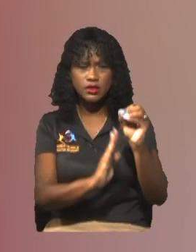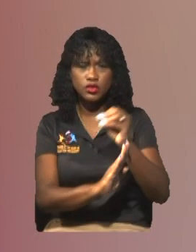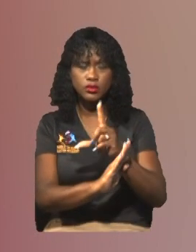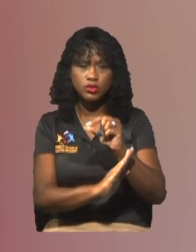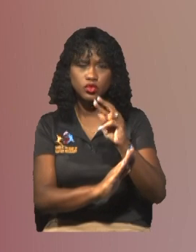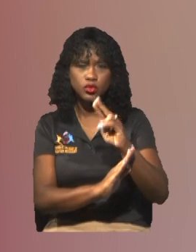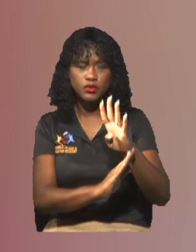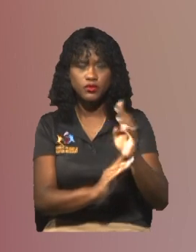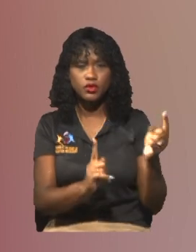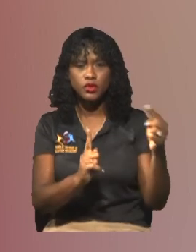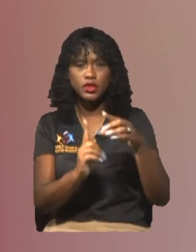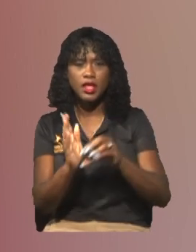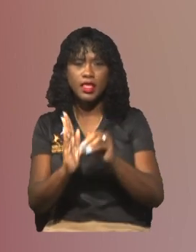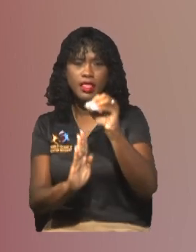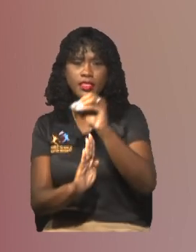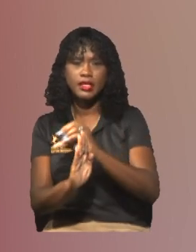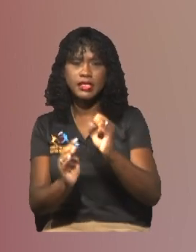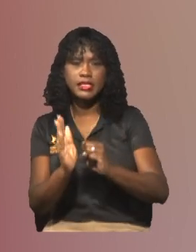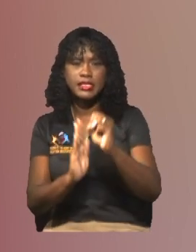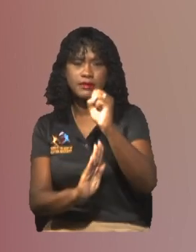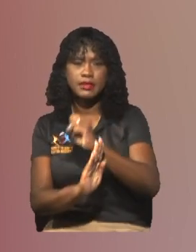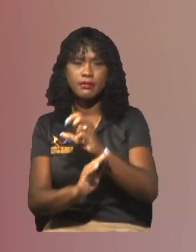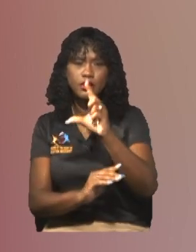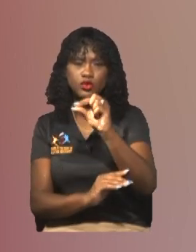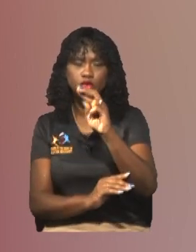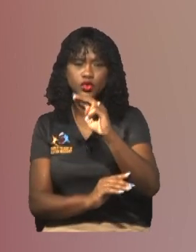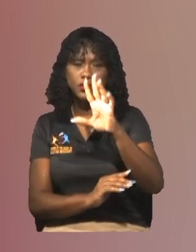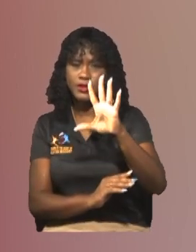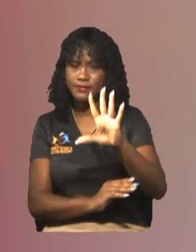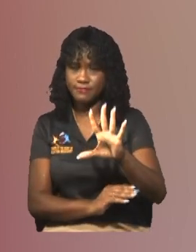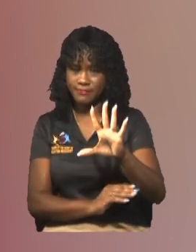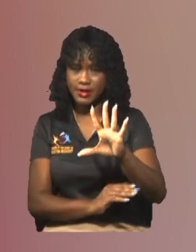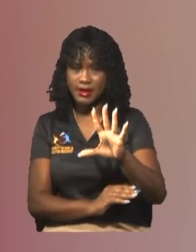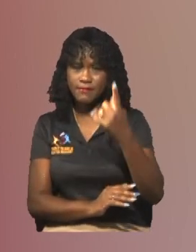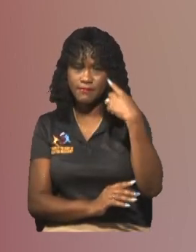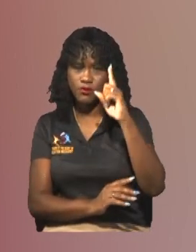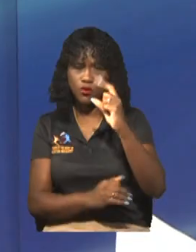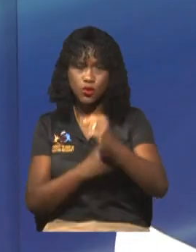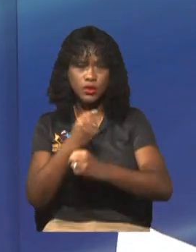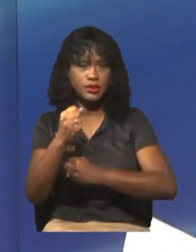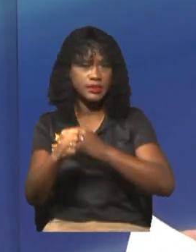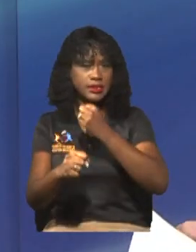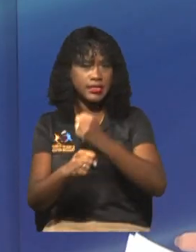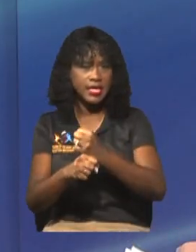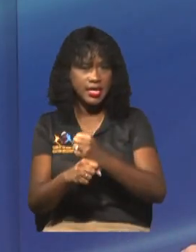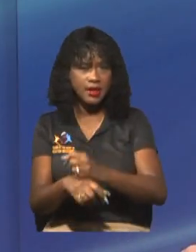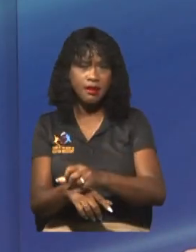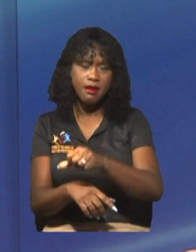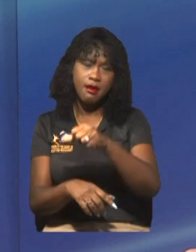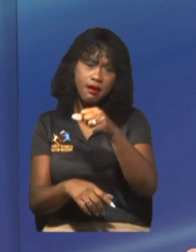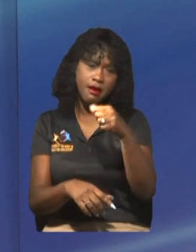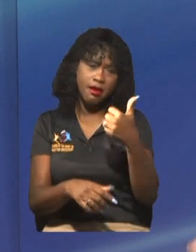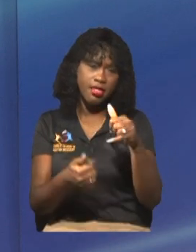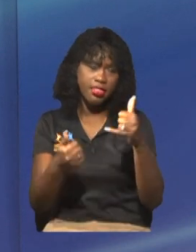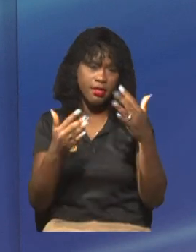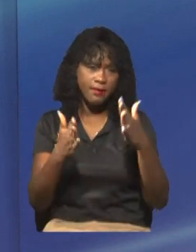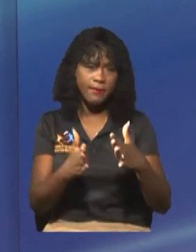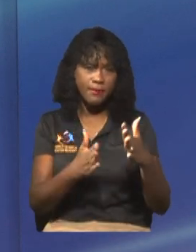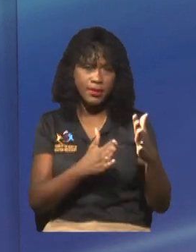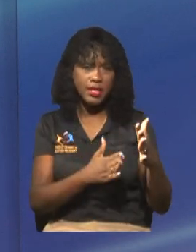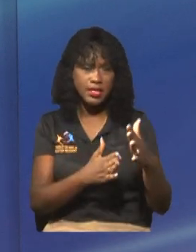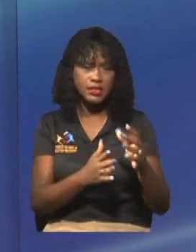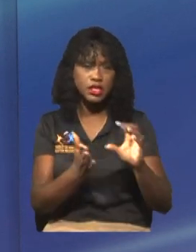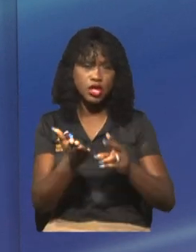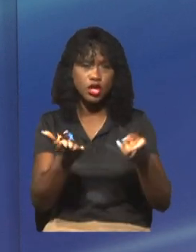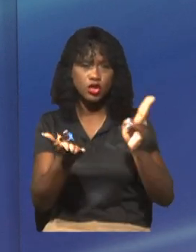October 2024 to 30th September 2025 for the players on a 1-year contract, while for the multi-year awarded players,